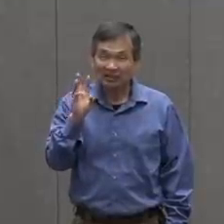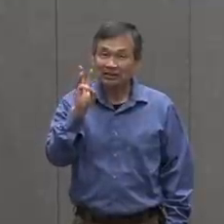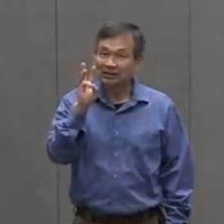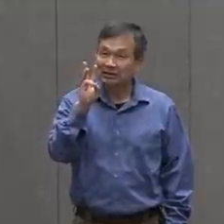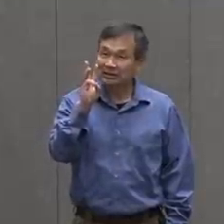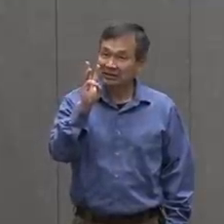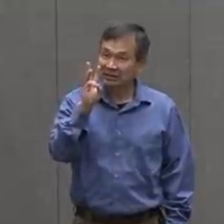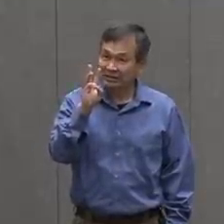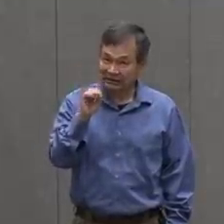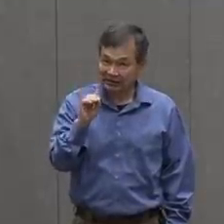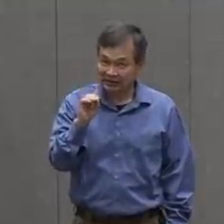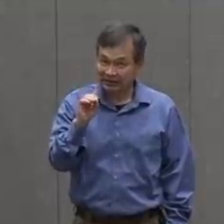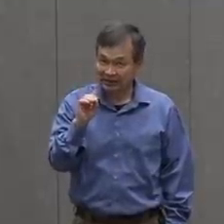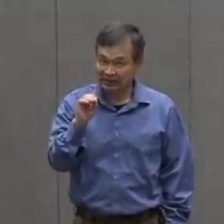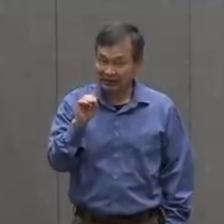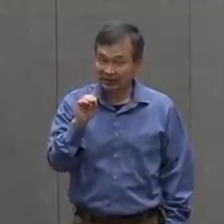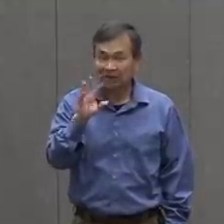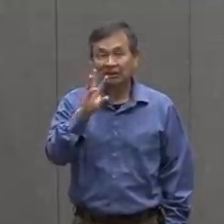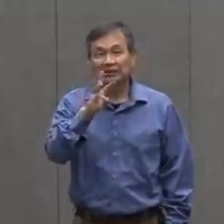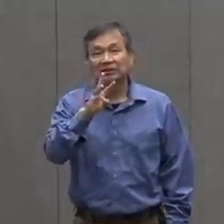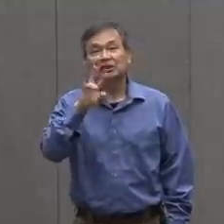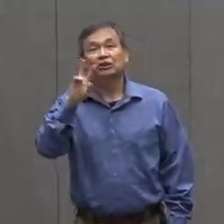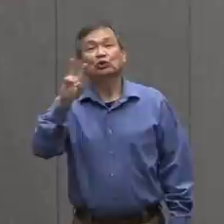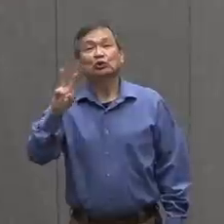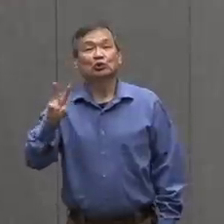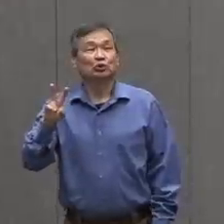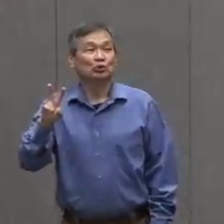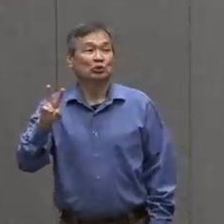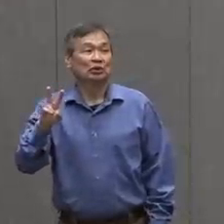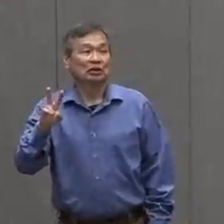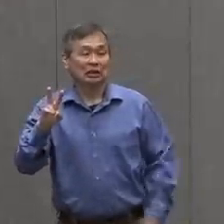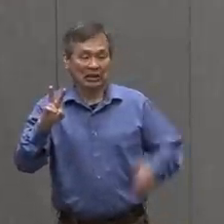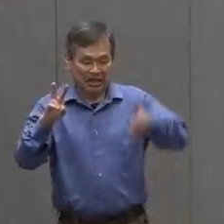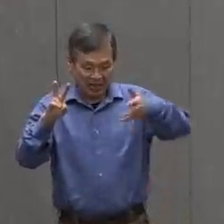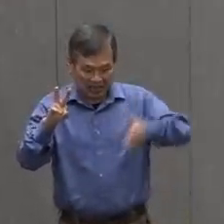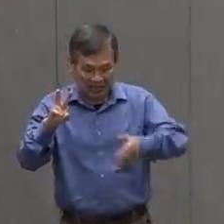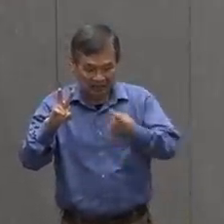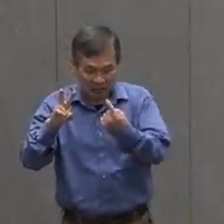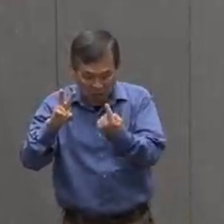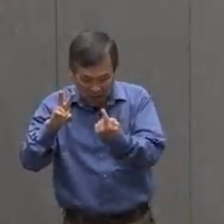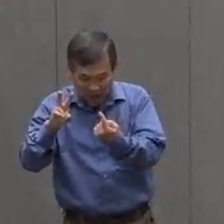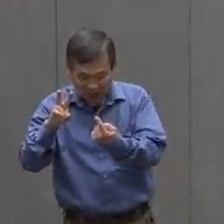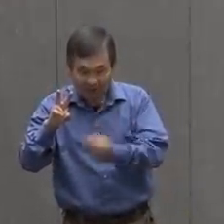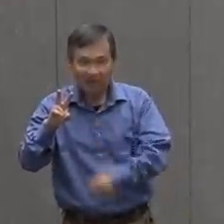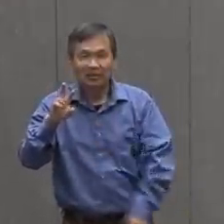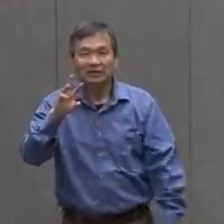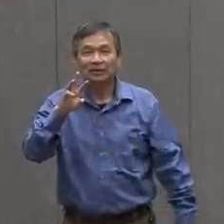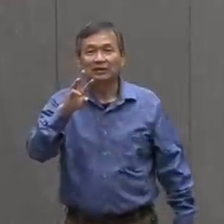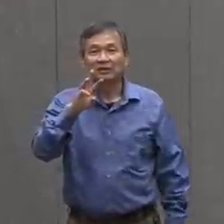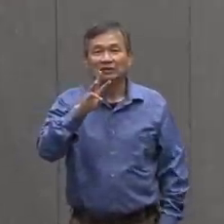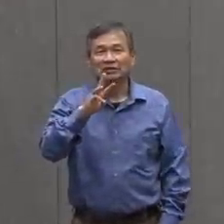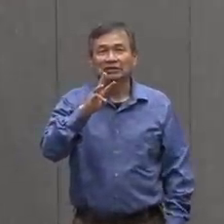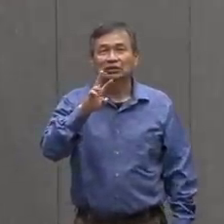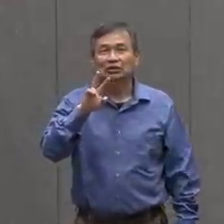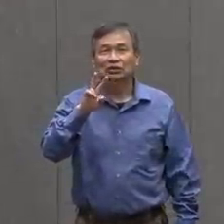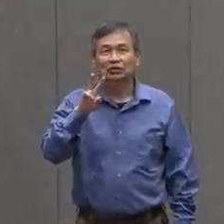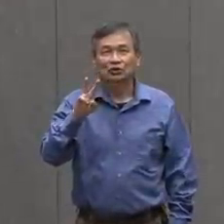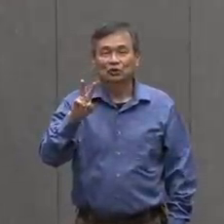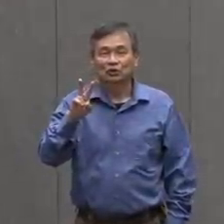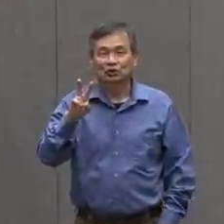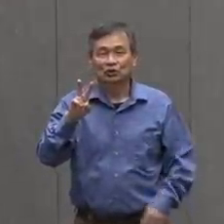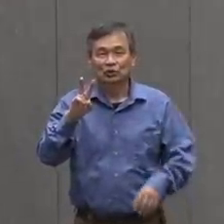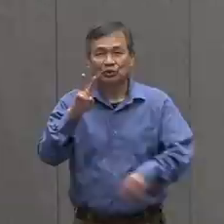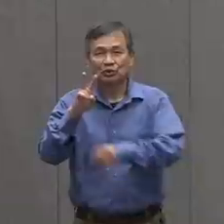60, 62, and one left over. So 62, and we're going to count on